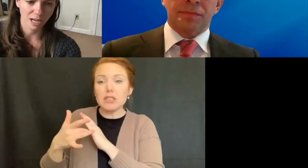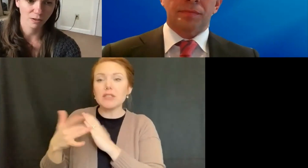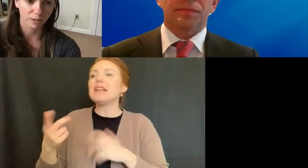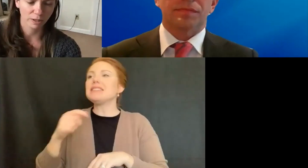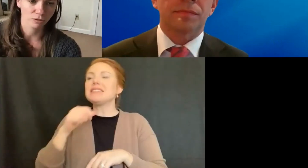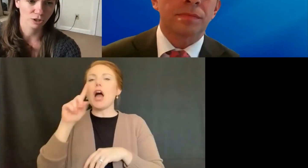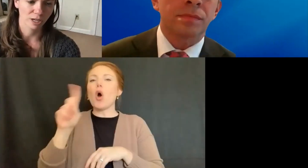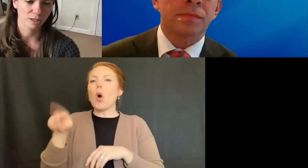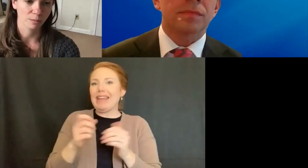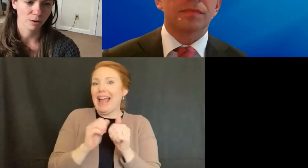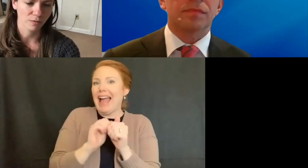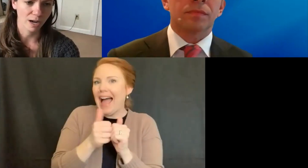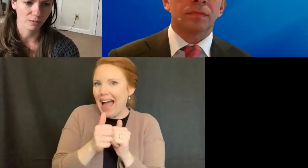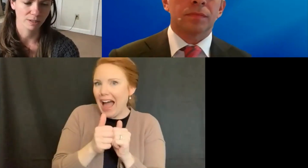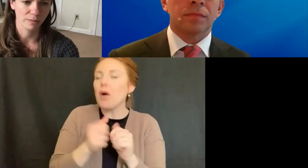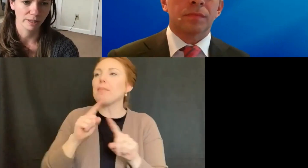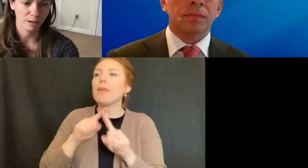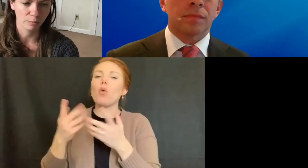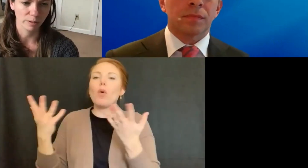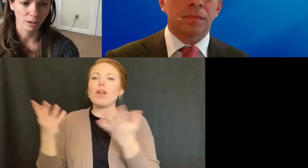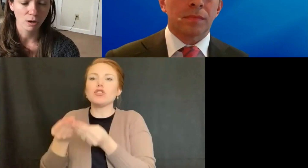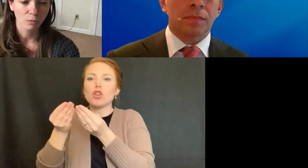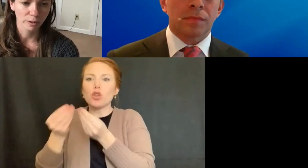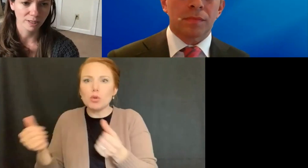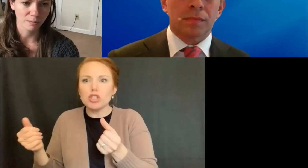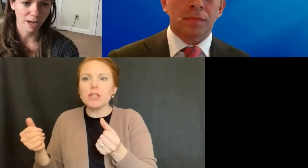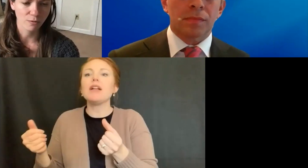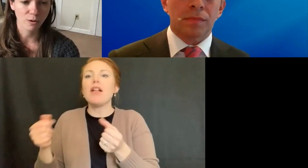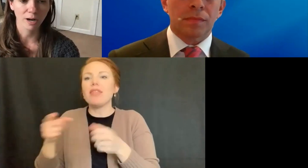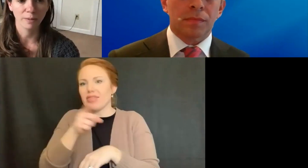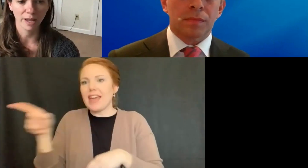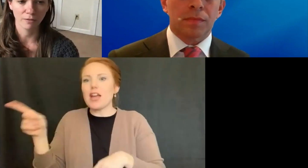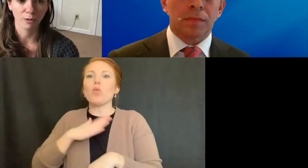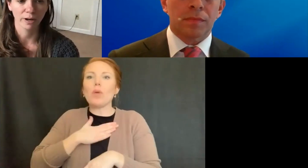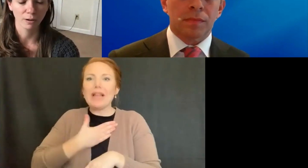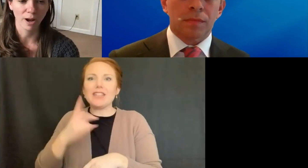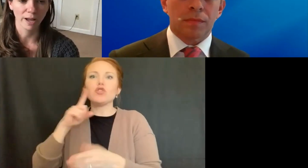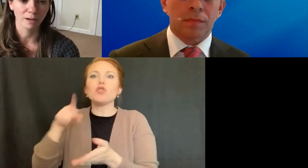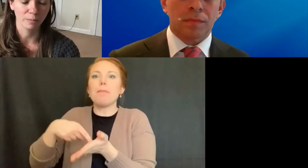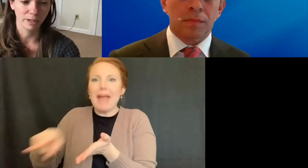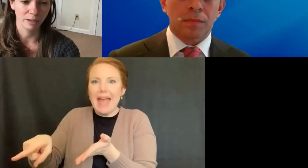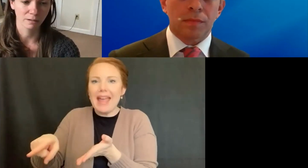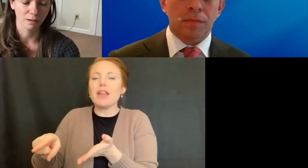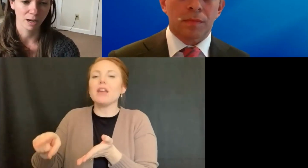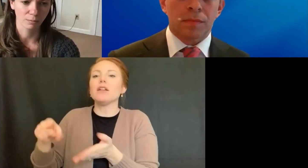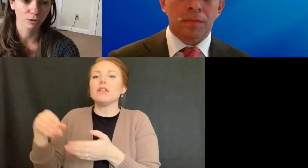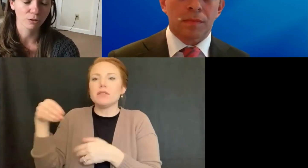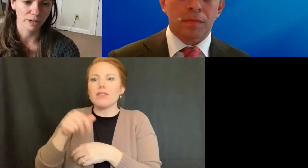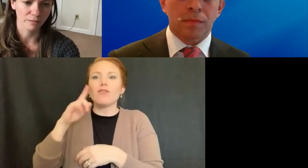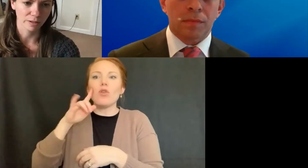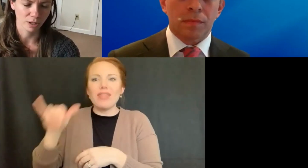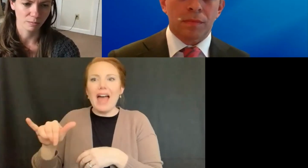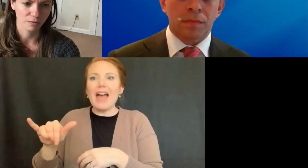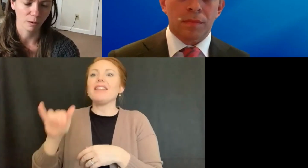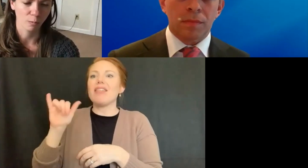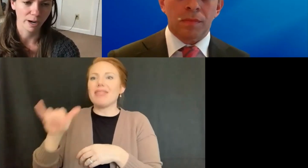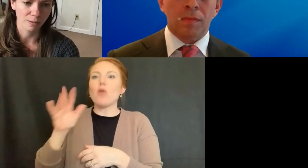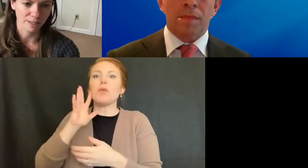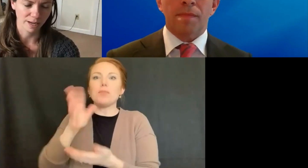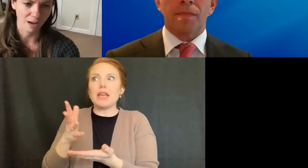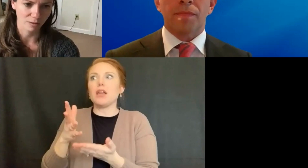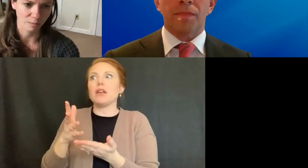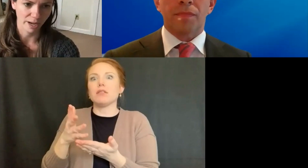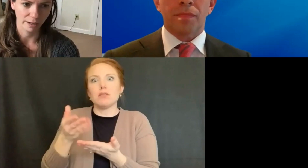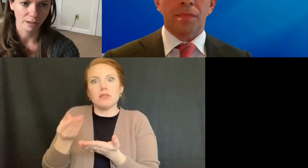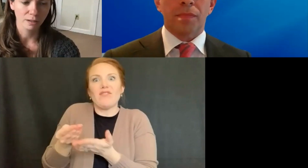was going to solve it, but the solution I was going to provide was something they would be willing to pay for, and pay for in a way that would be lucrative in terms of like what I